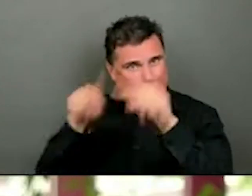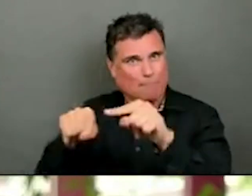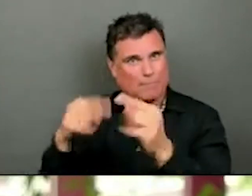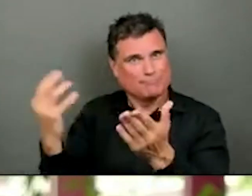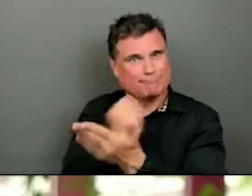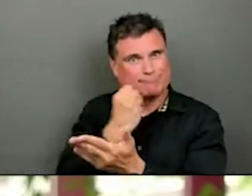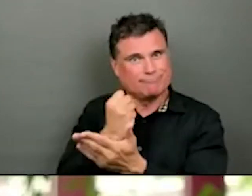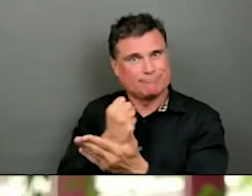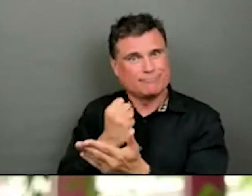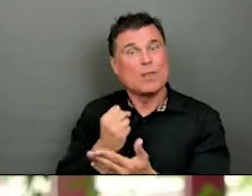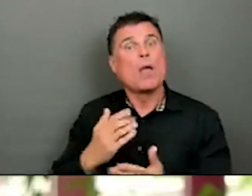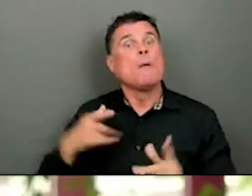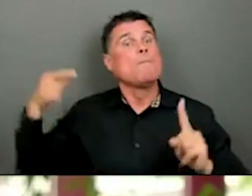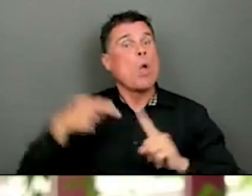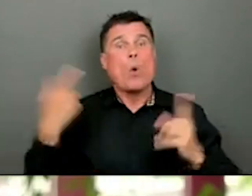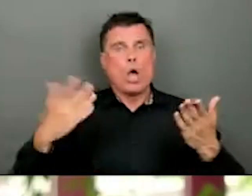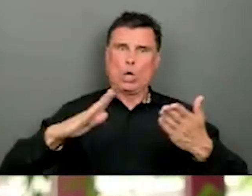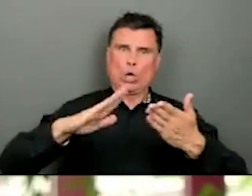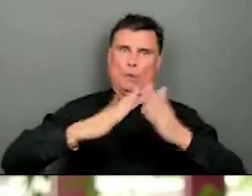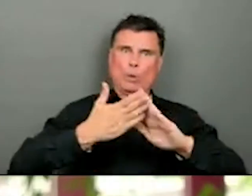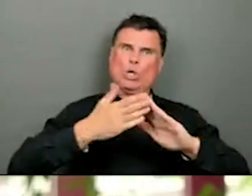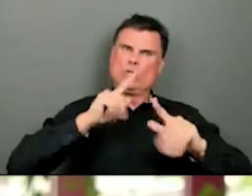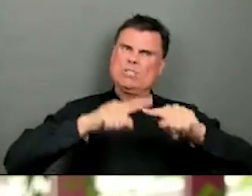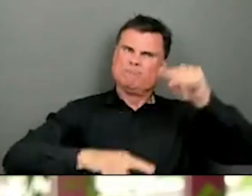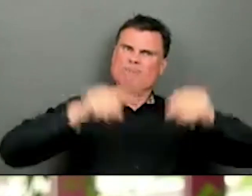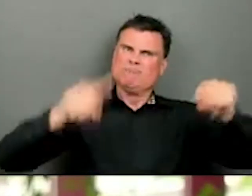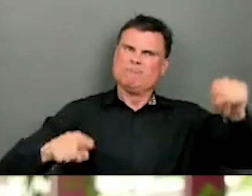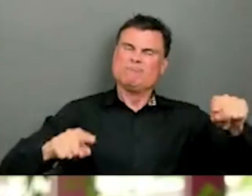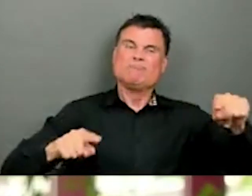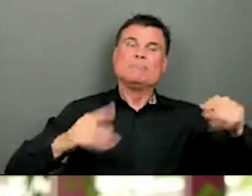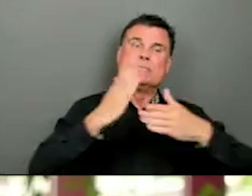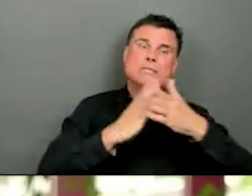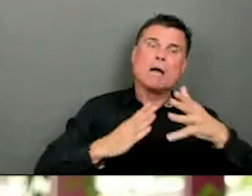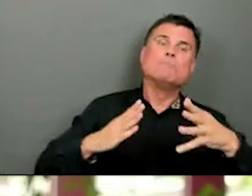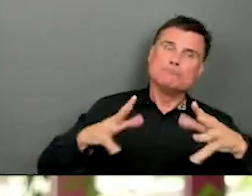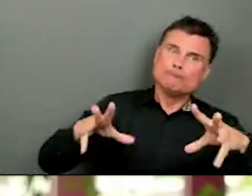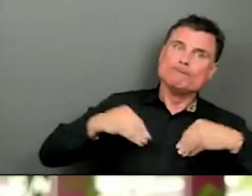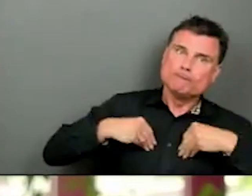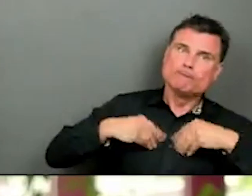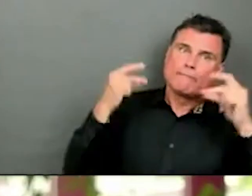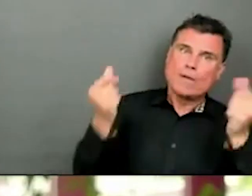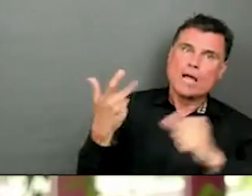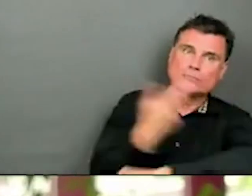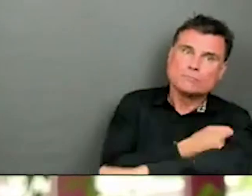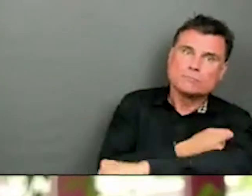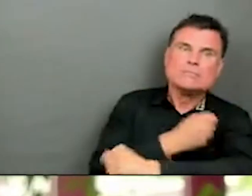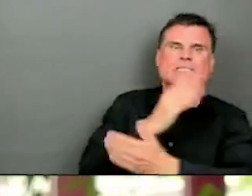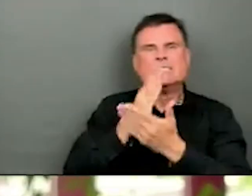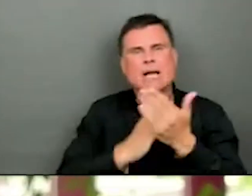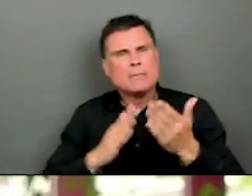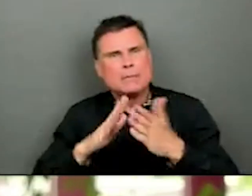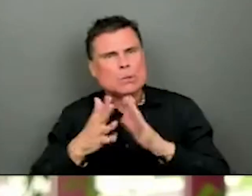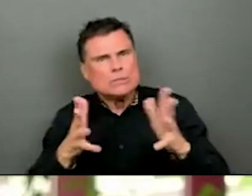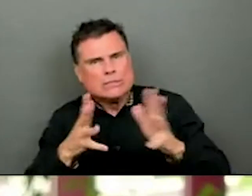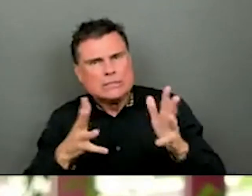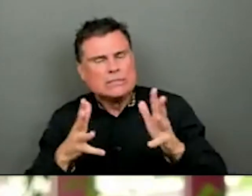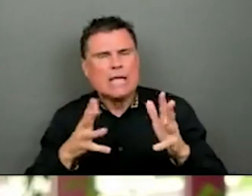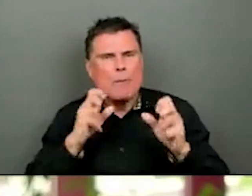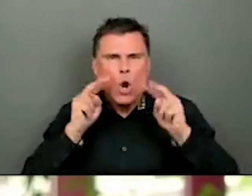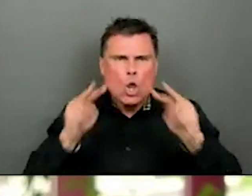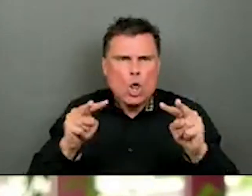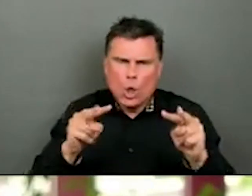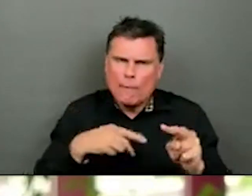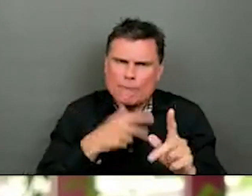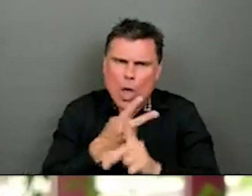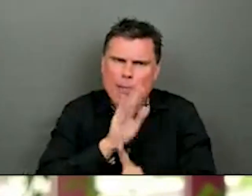different communities, and I know on the ground here they're looking at that very carefully. What is it about each individual community, and